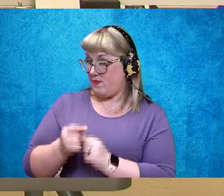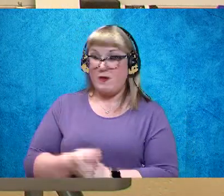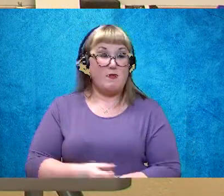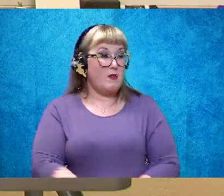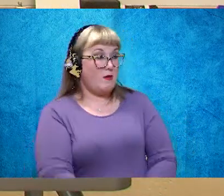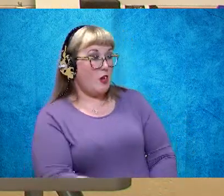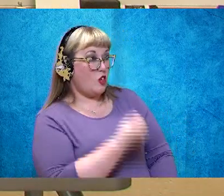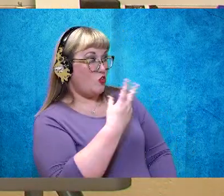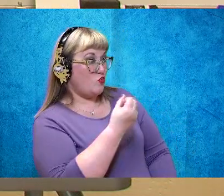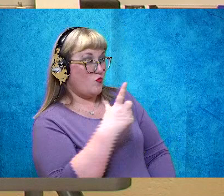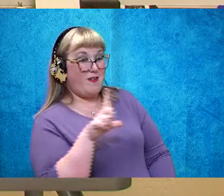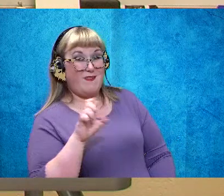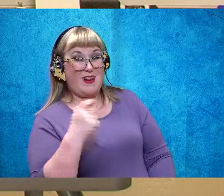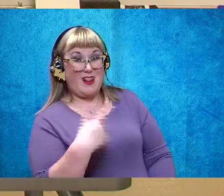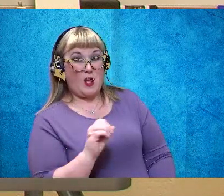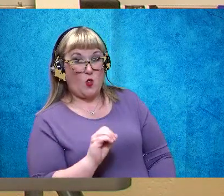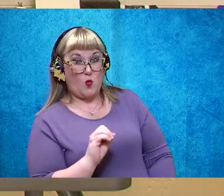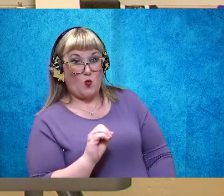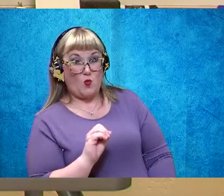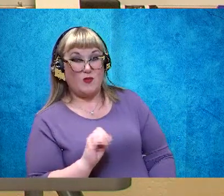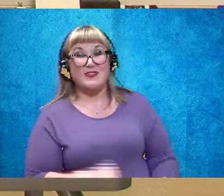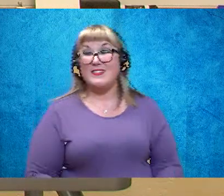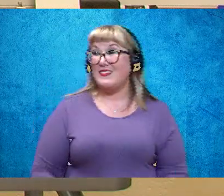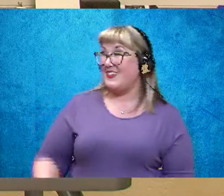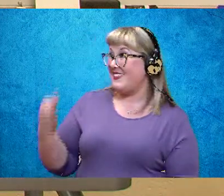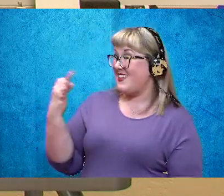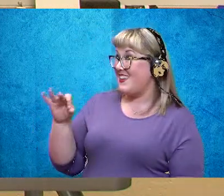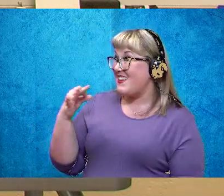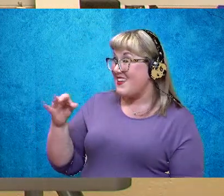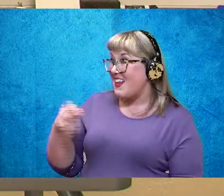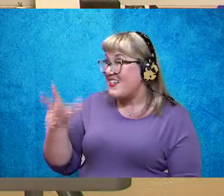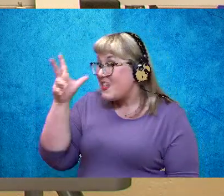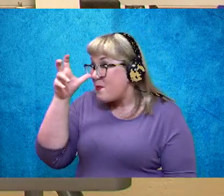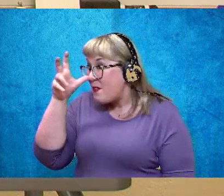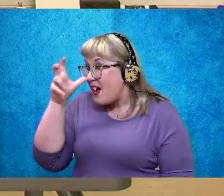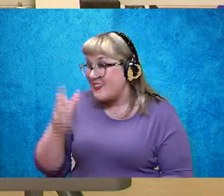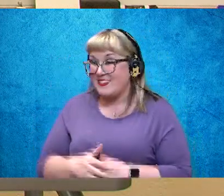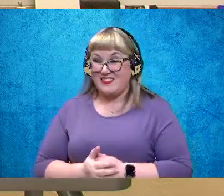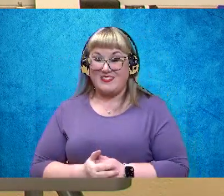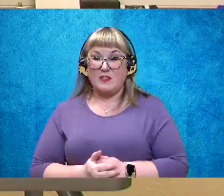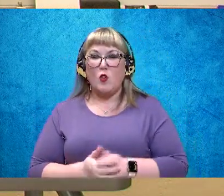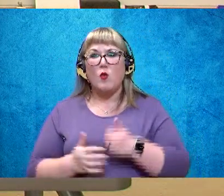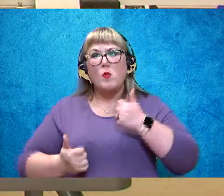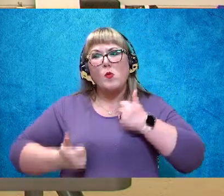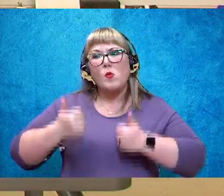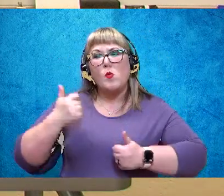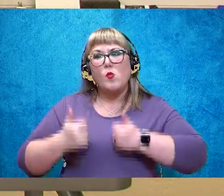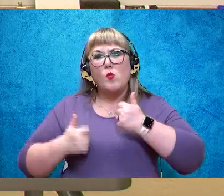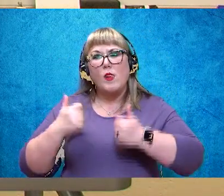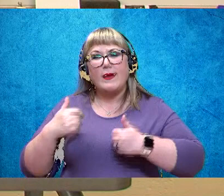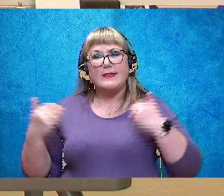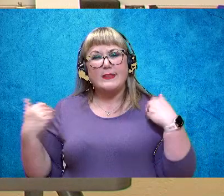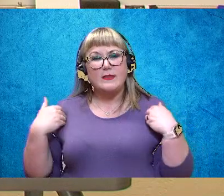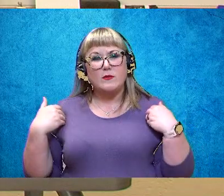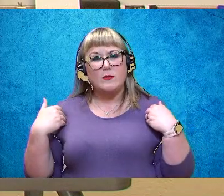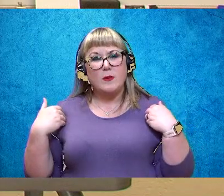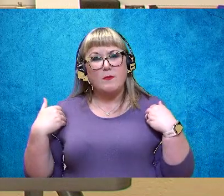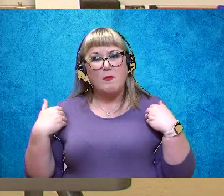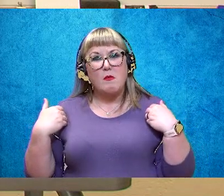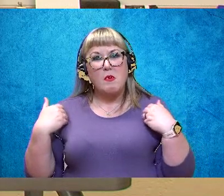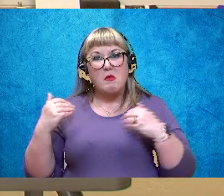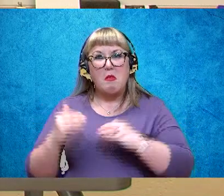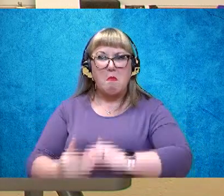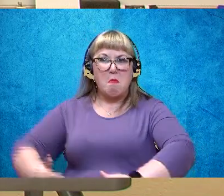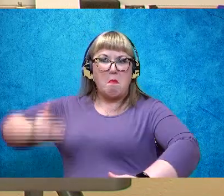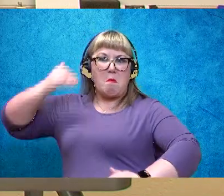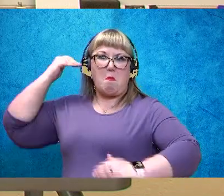12 Legos, and 19 toy bugs. Which collection has the